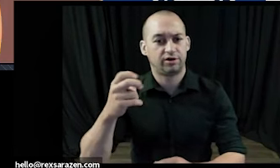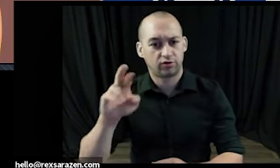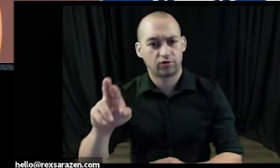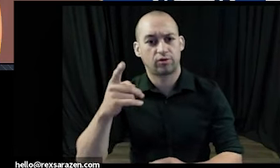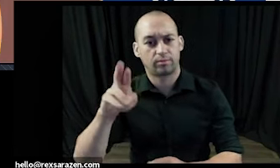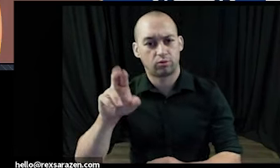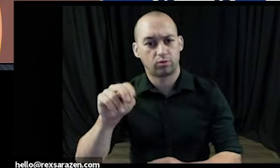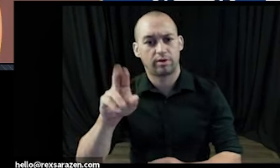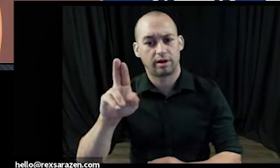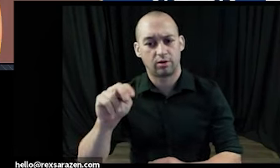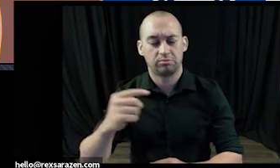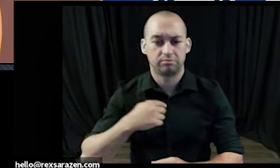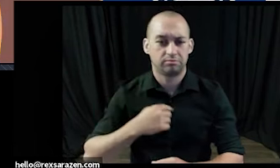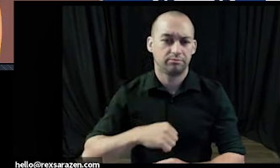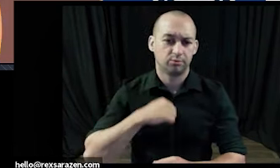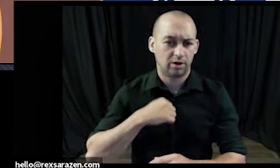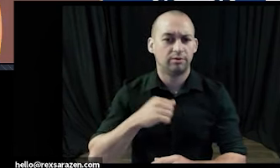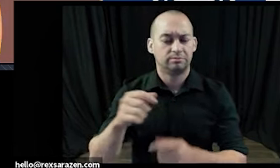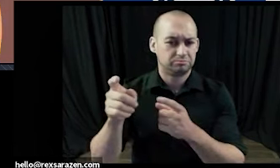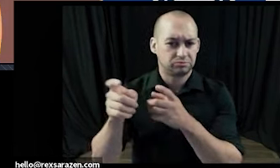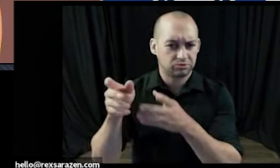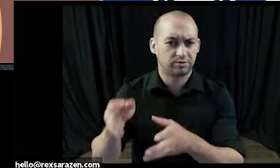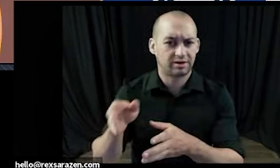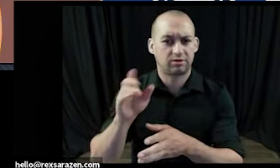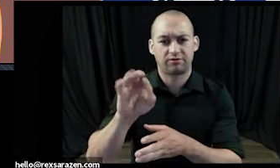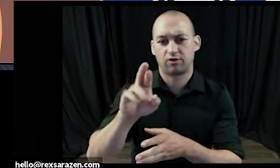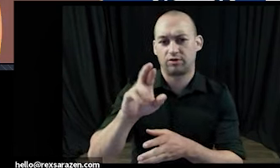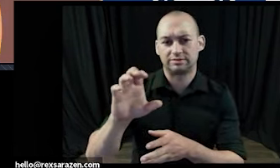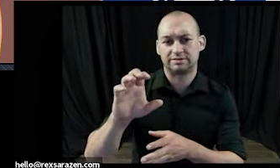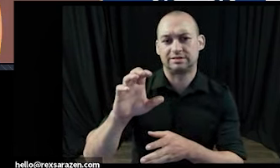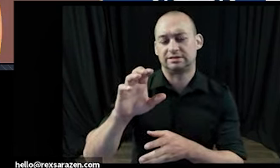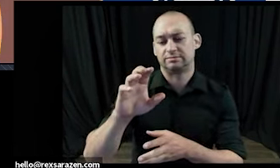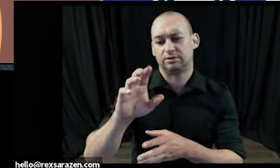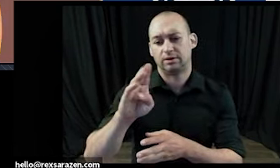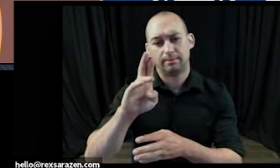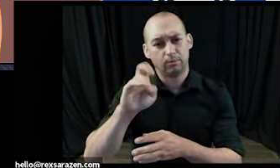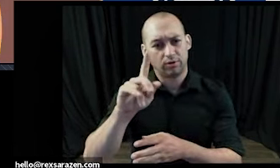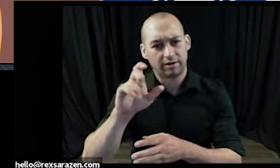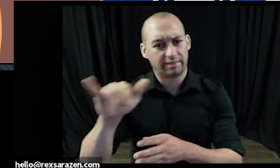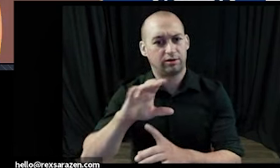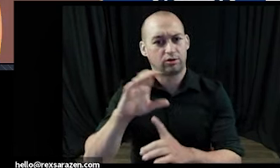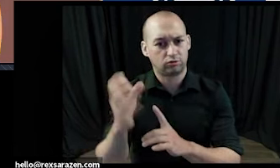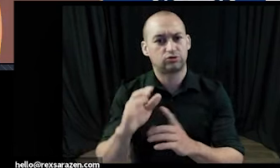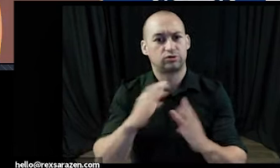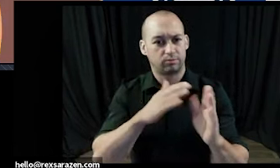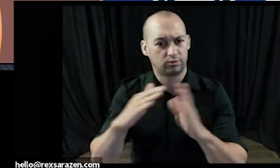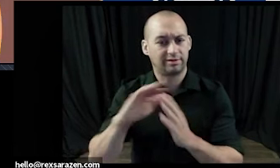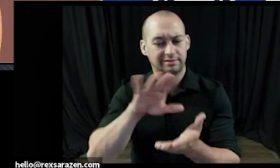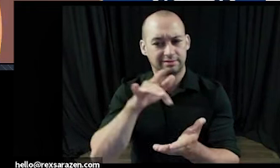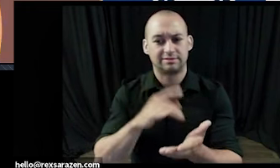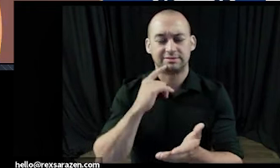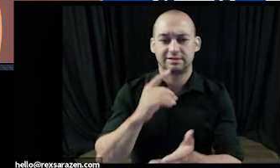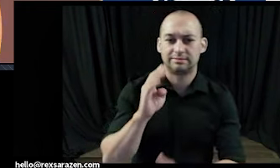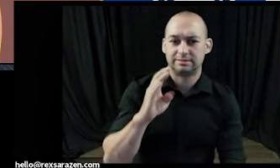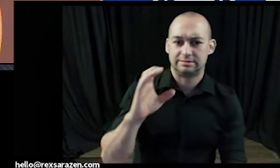of being one of the coordinators of our UC Berkeley Disability Cultural Community Center. We say DCC for